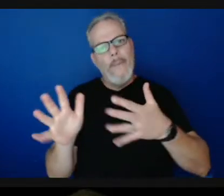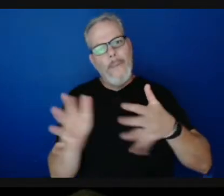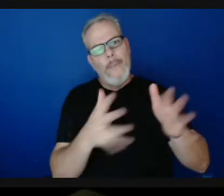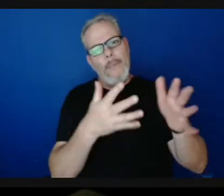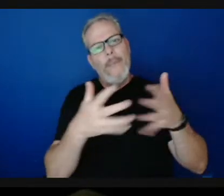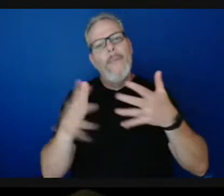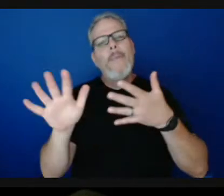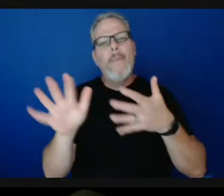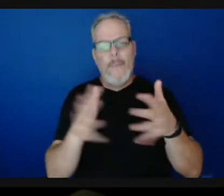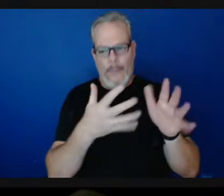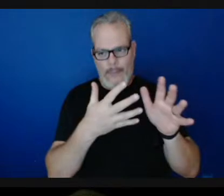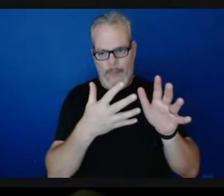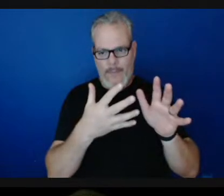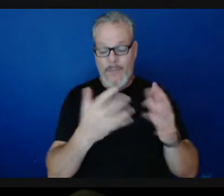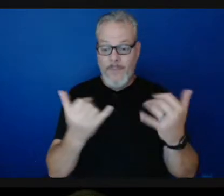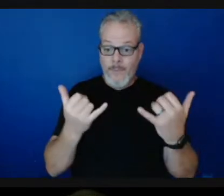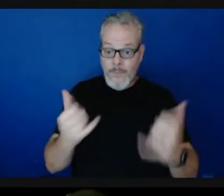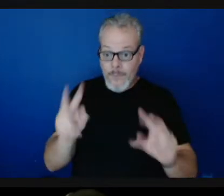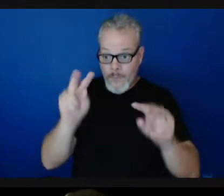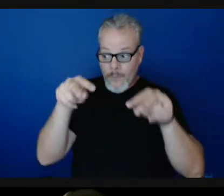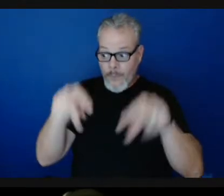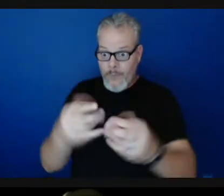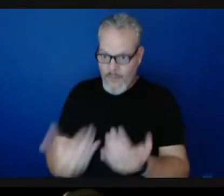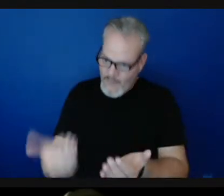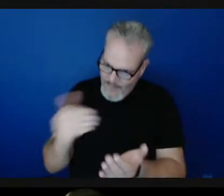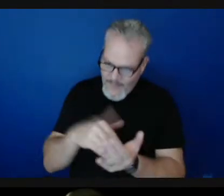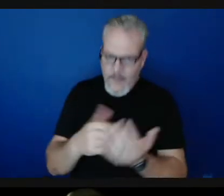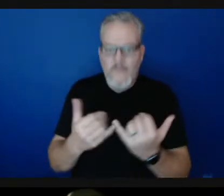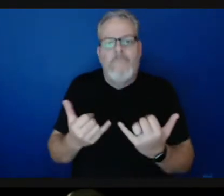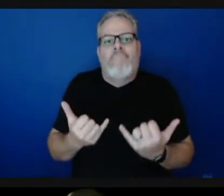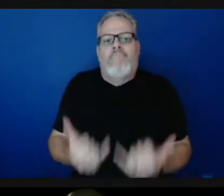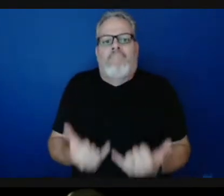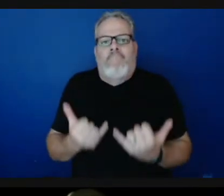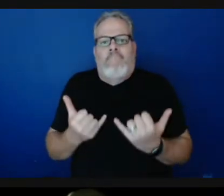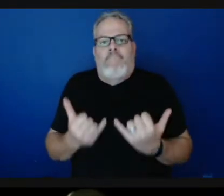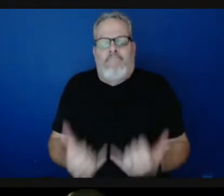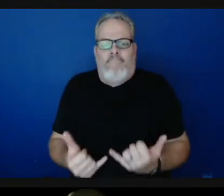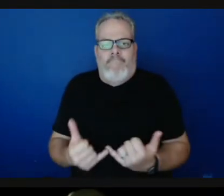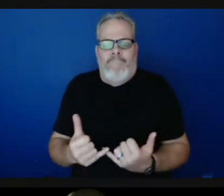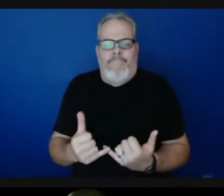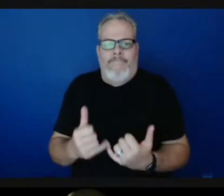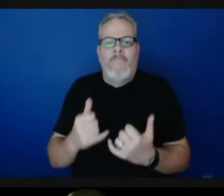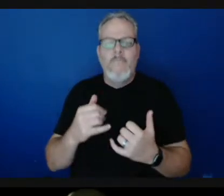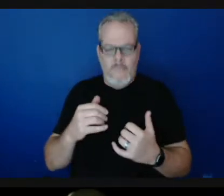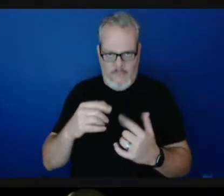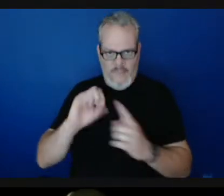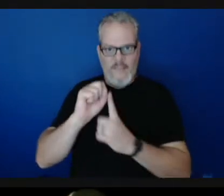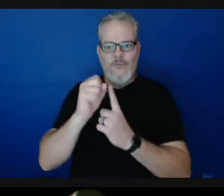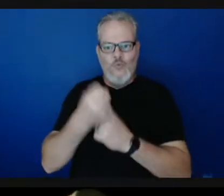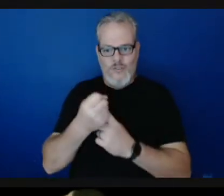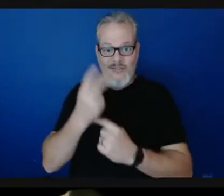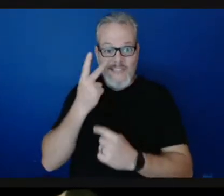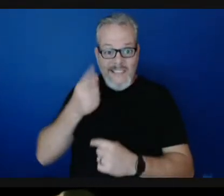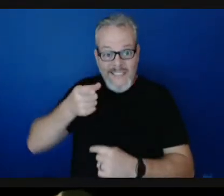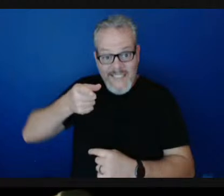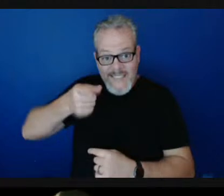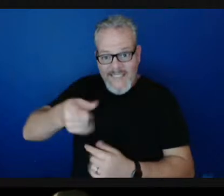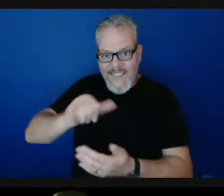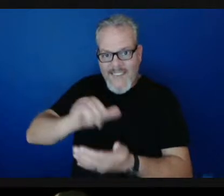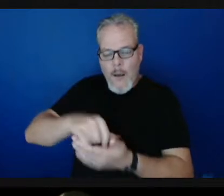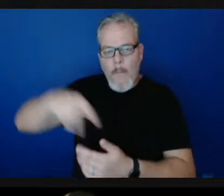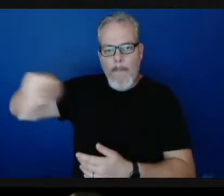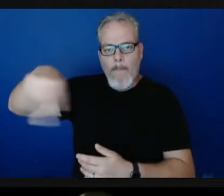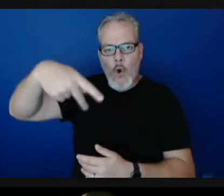To take another look at the current conditions here, I thought we could turn to Purple Air. This is a citizen science monitoring network where any one of us